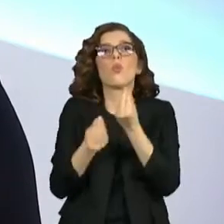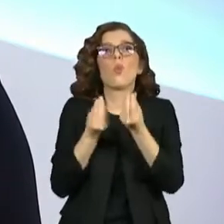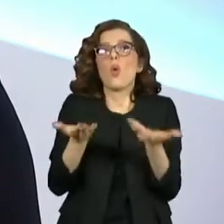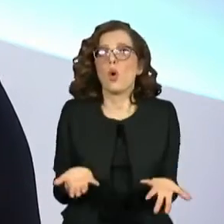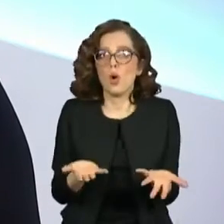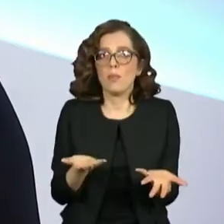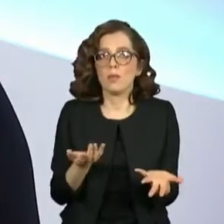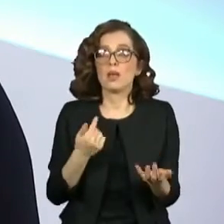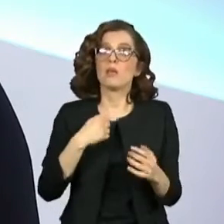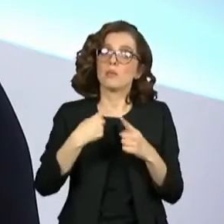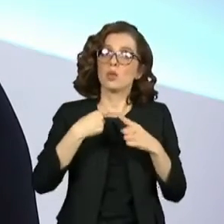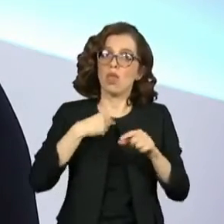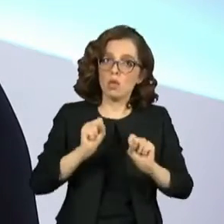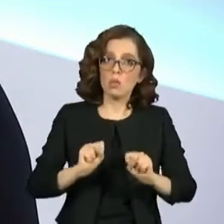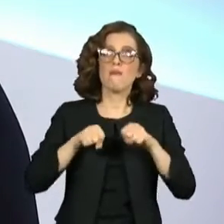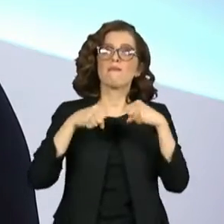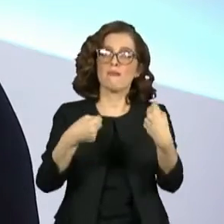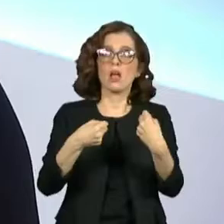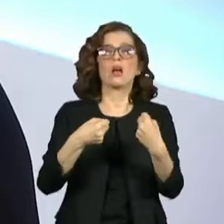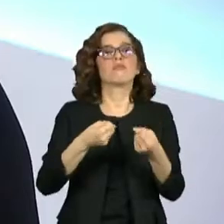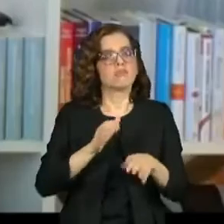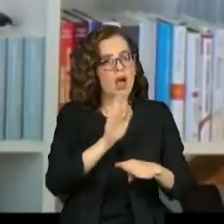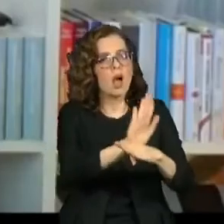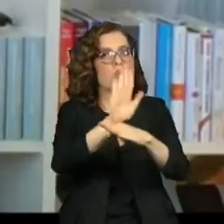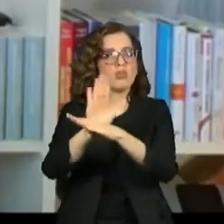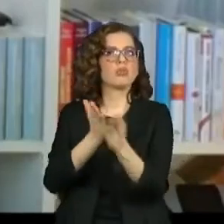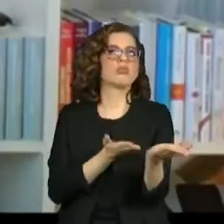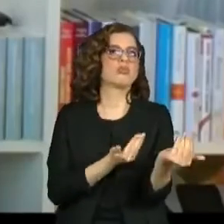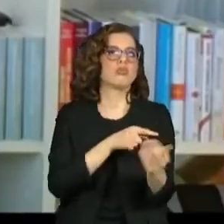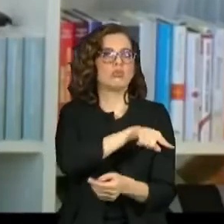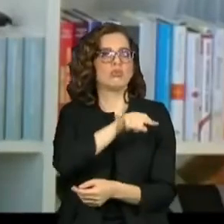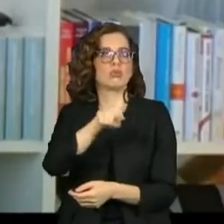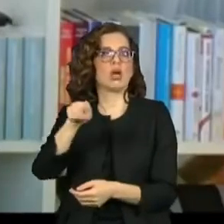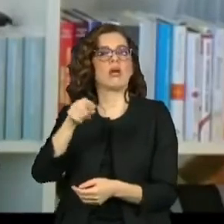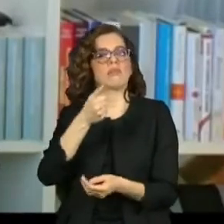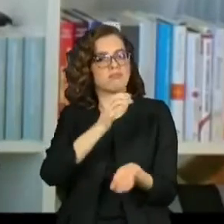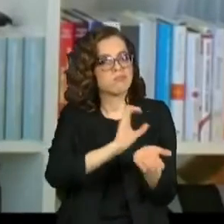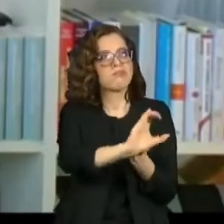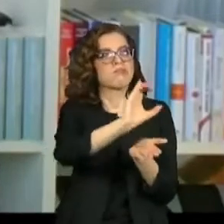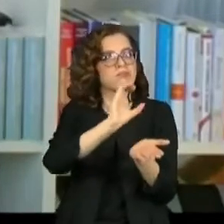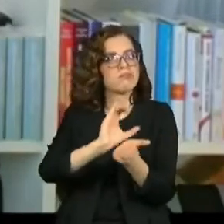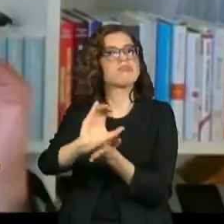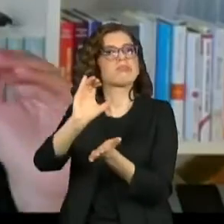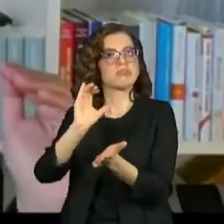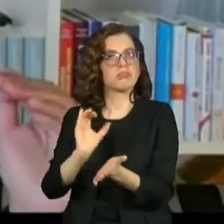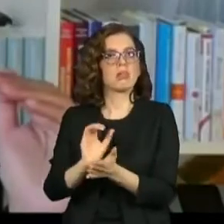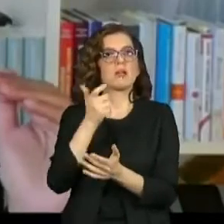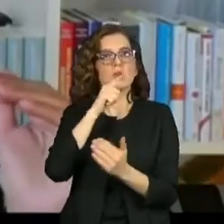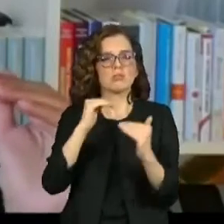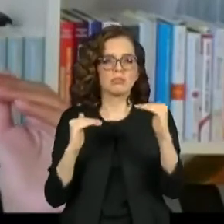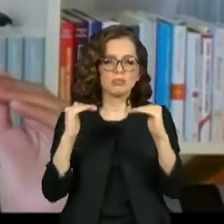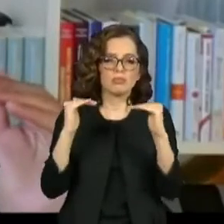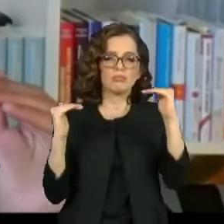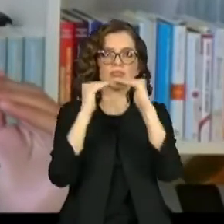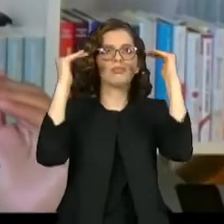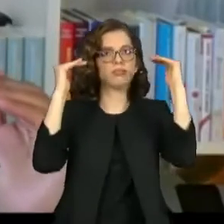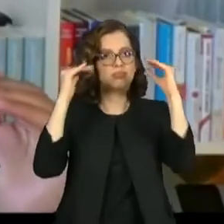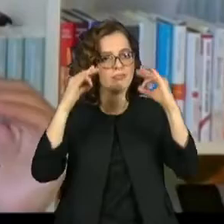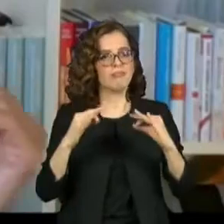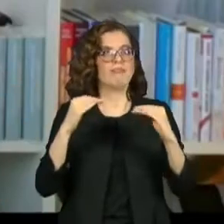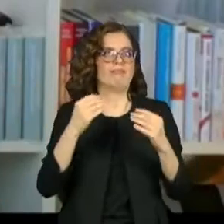I advocate for an endowment for every young person is it equalizes the playing